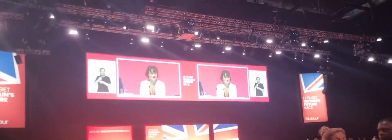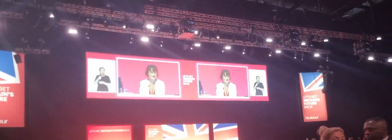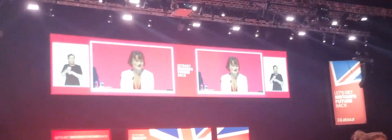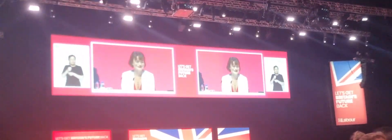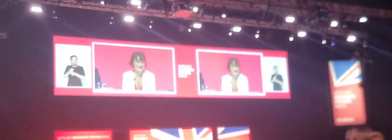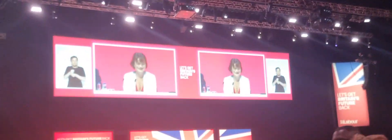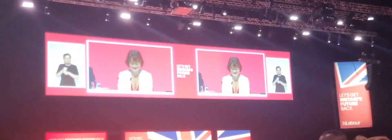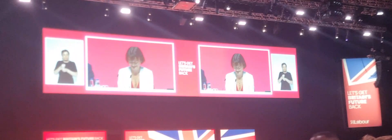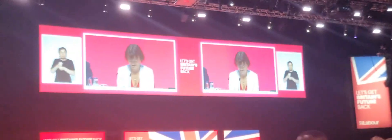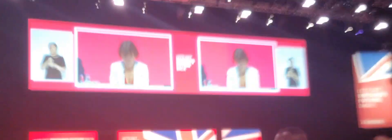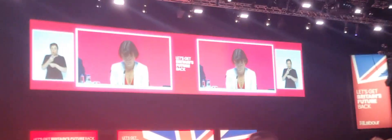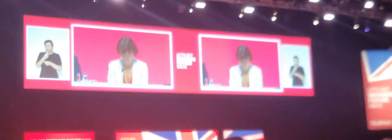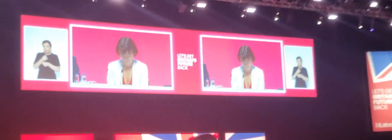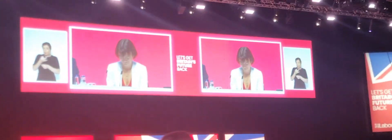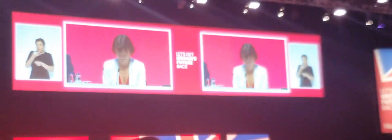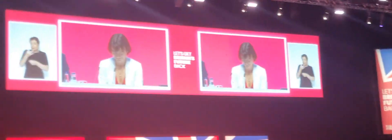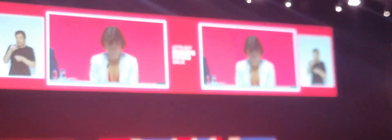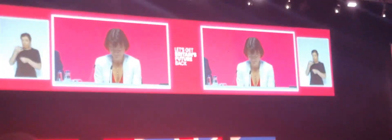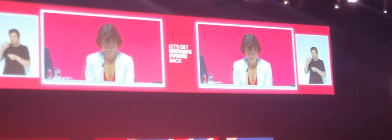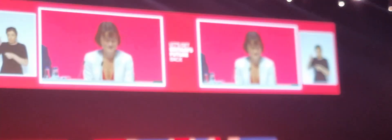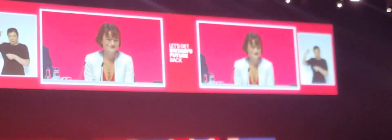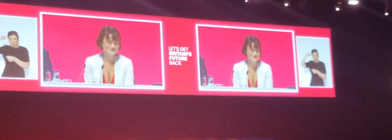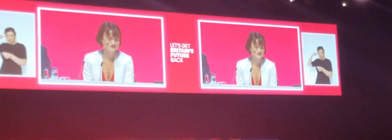since 2007.